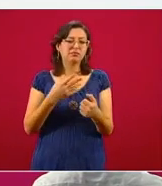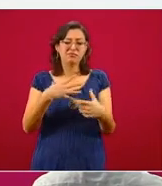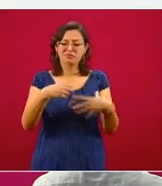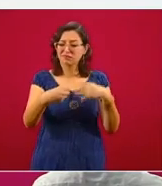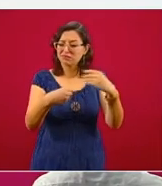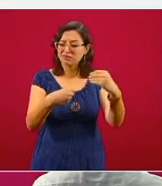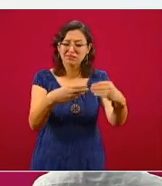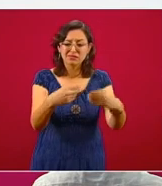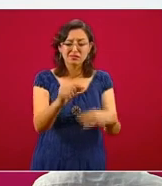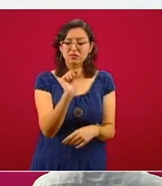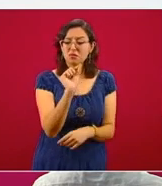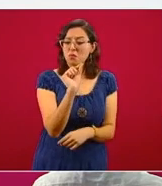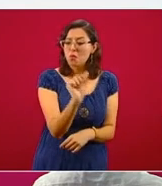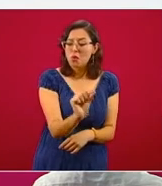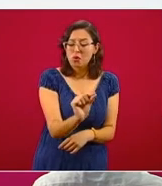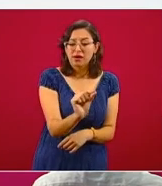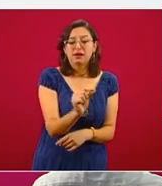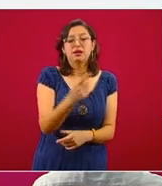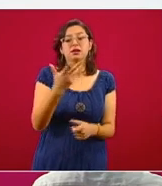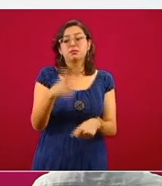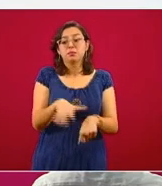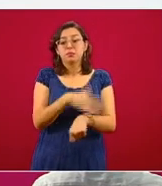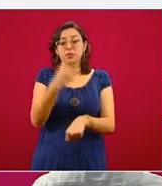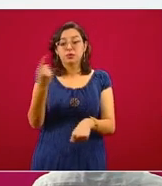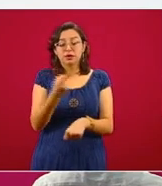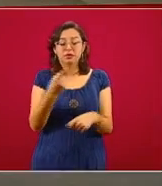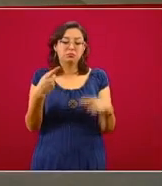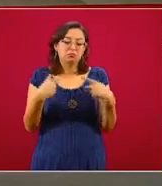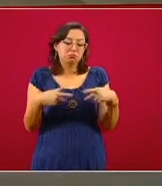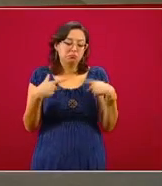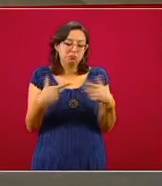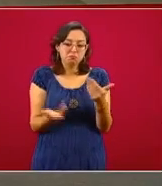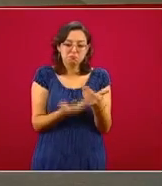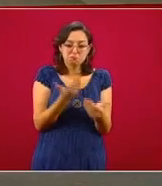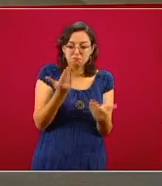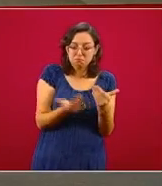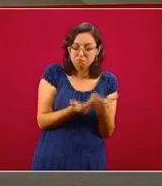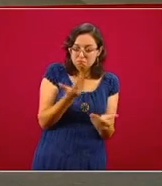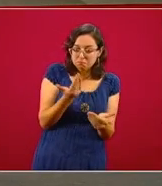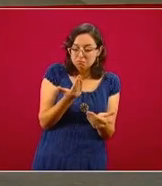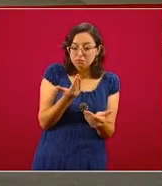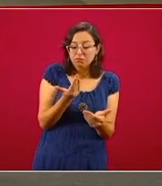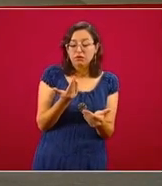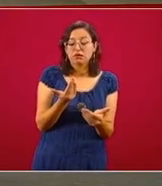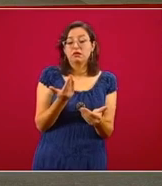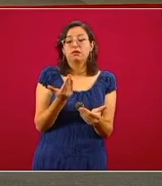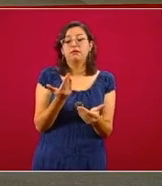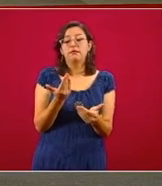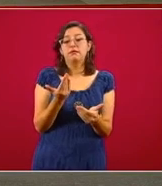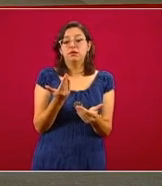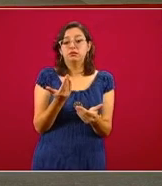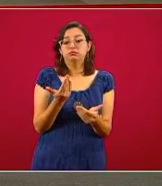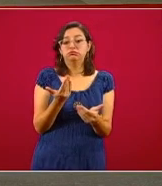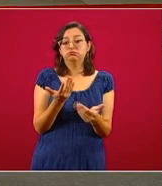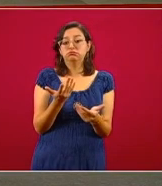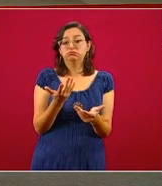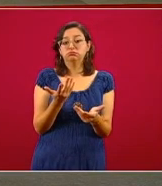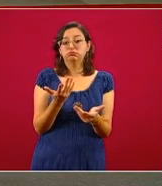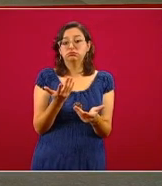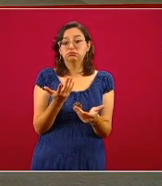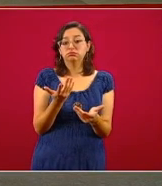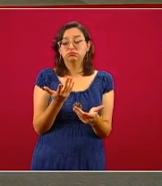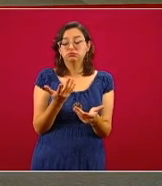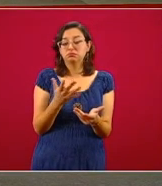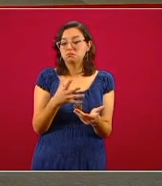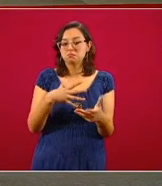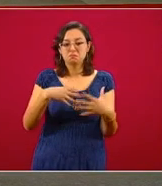So we have, as we're saying, we have a mixture in our country of areas that have very, very